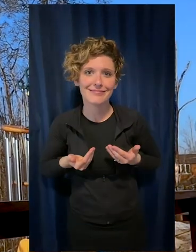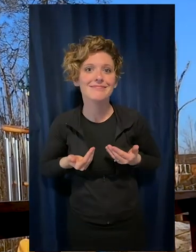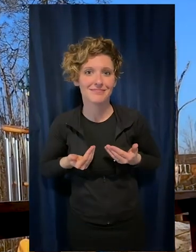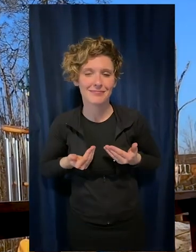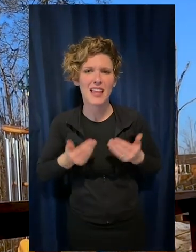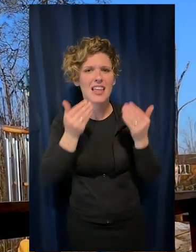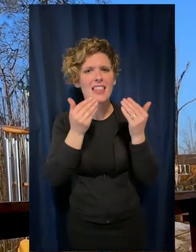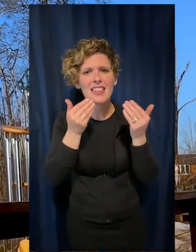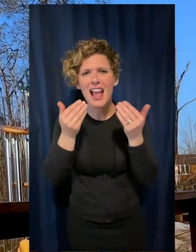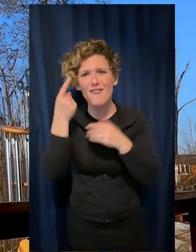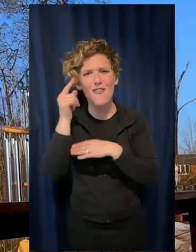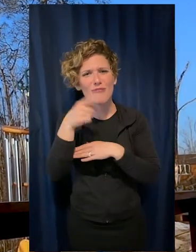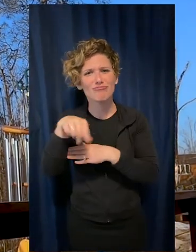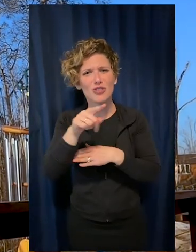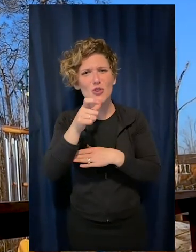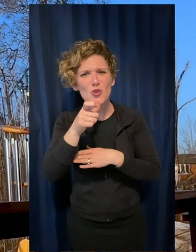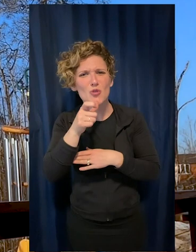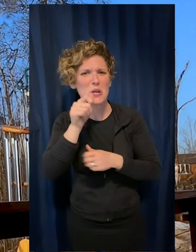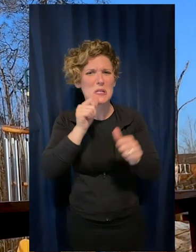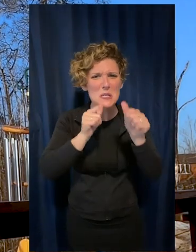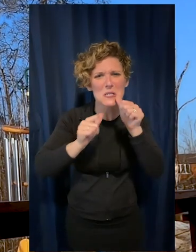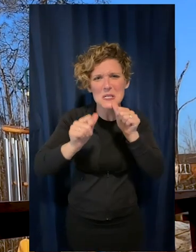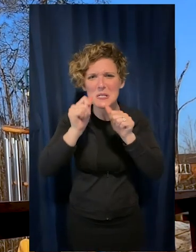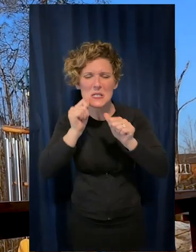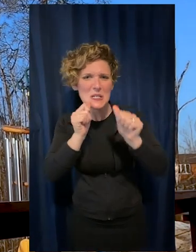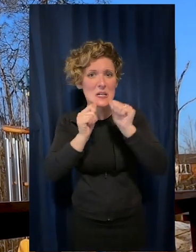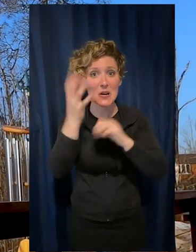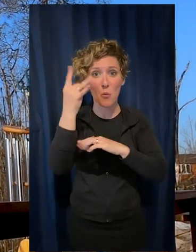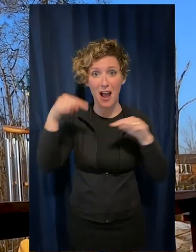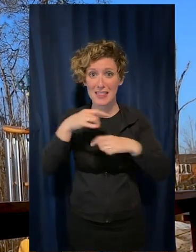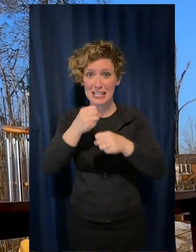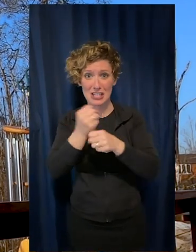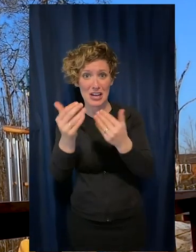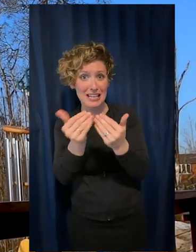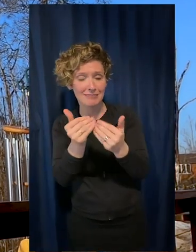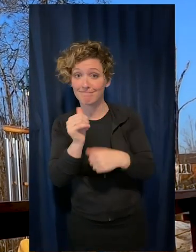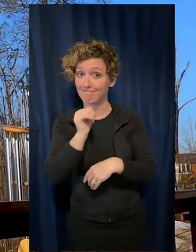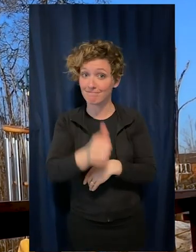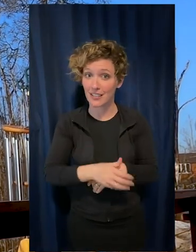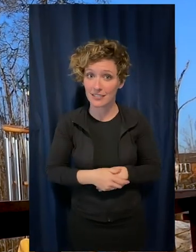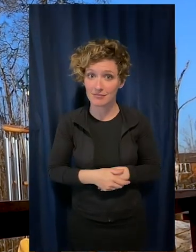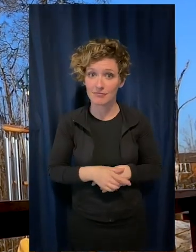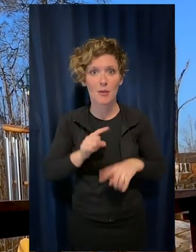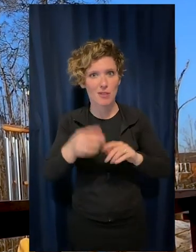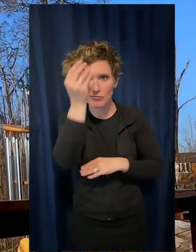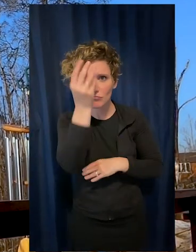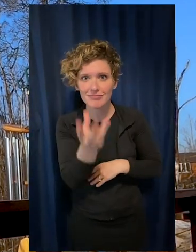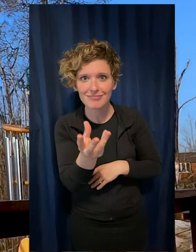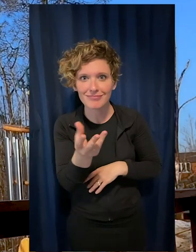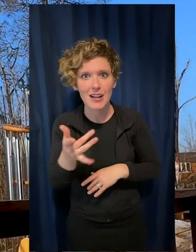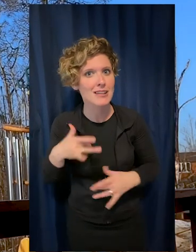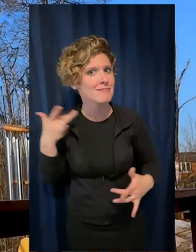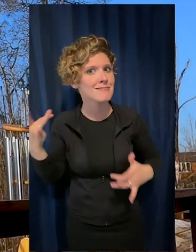you guys as having stuck it out. This hasn't been an easy year to be a senior, but I got to tell you, it's an exciting year to be a